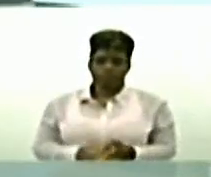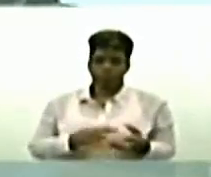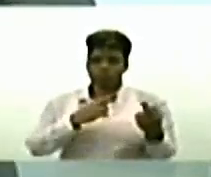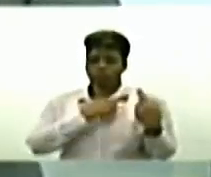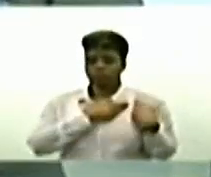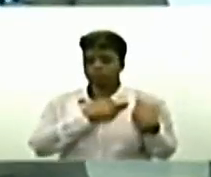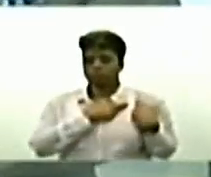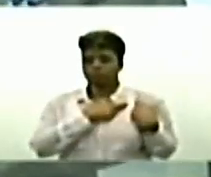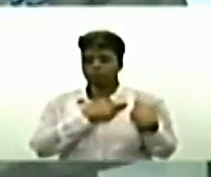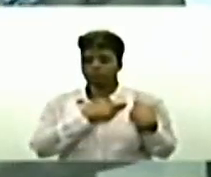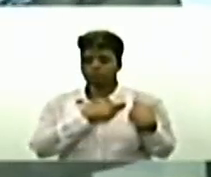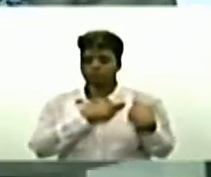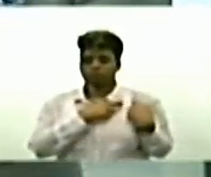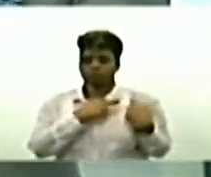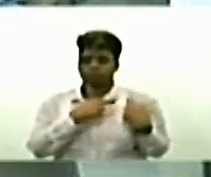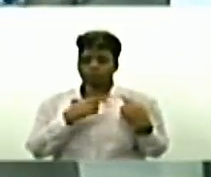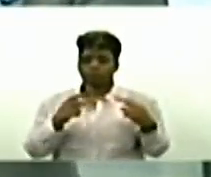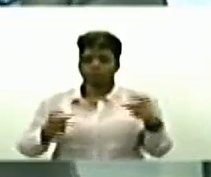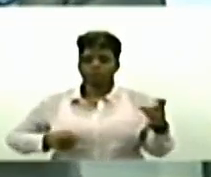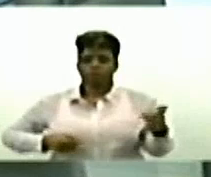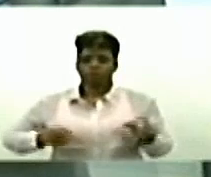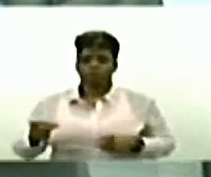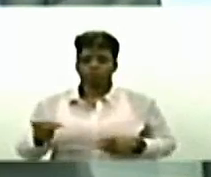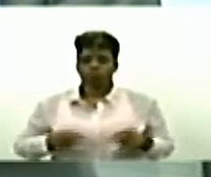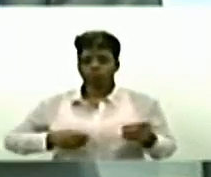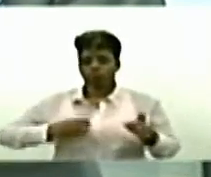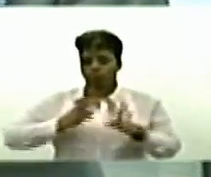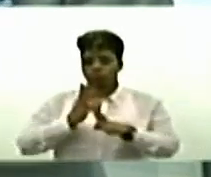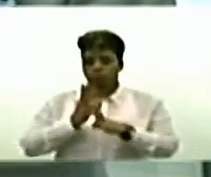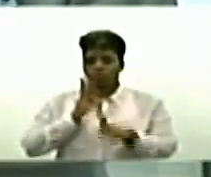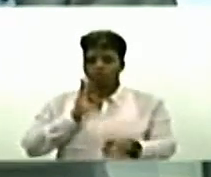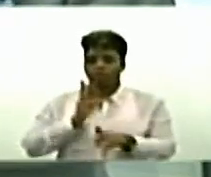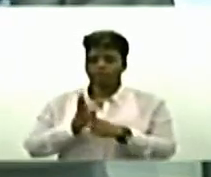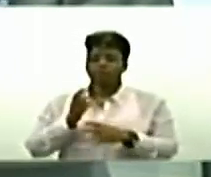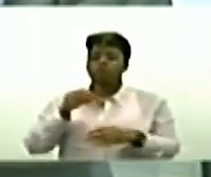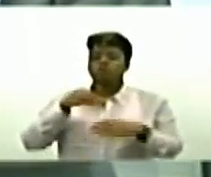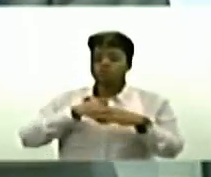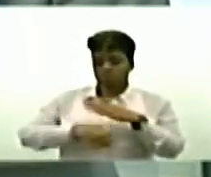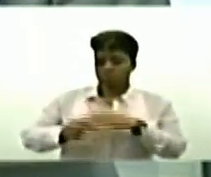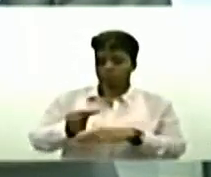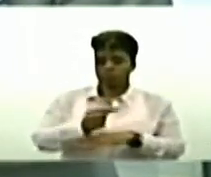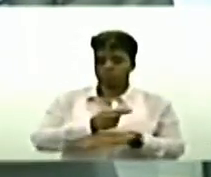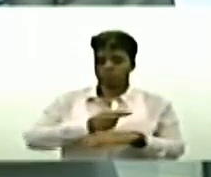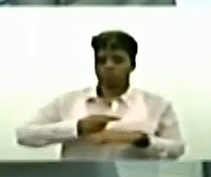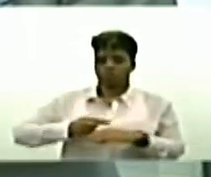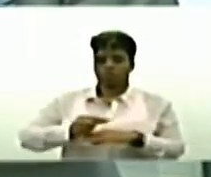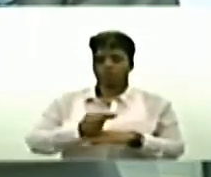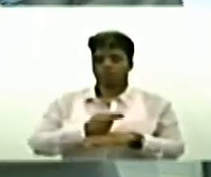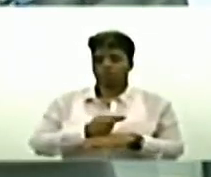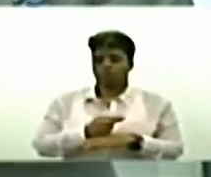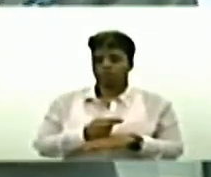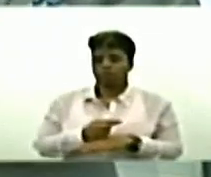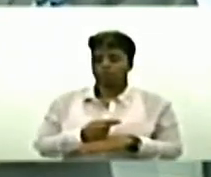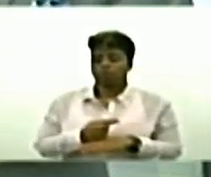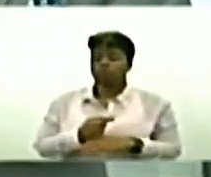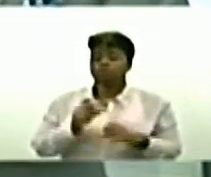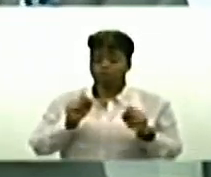responsibility to control traffic within the state of Grenada. And we could